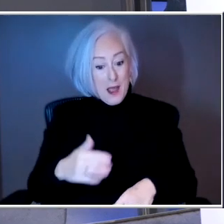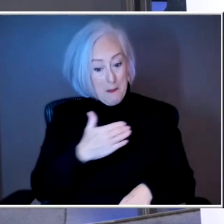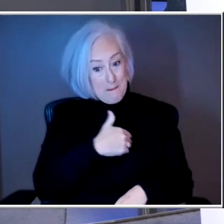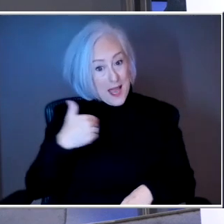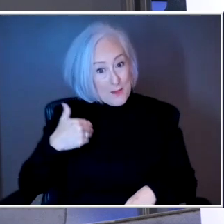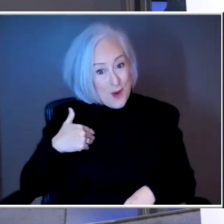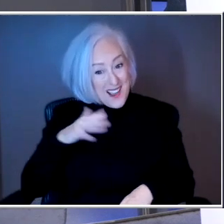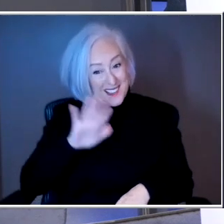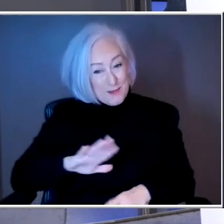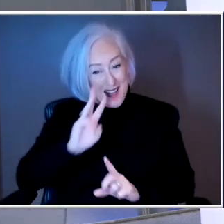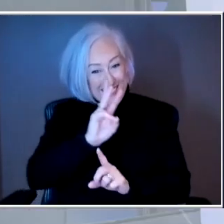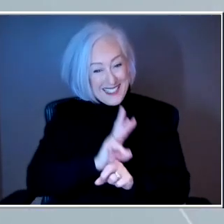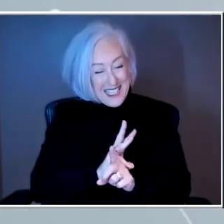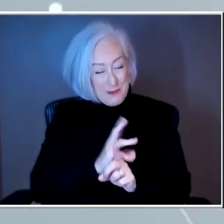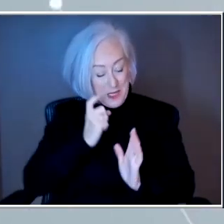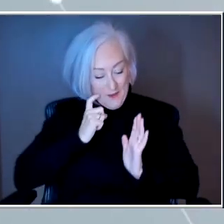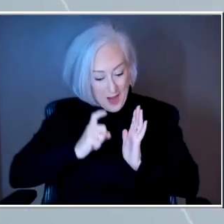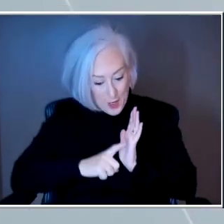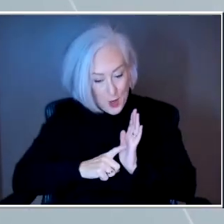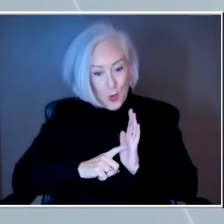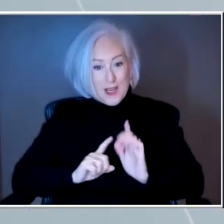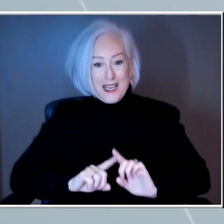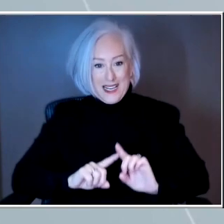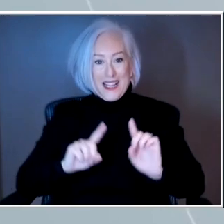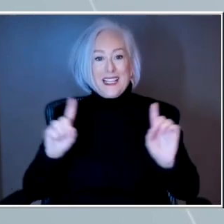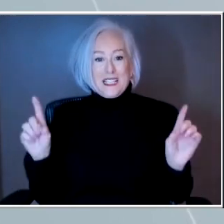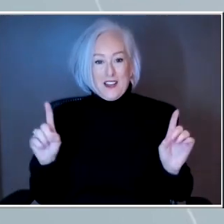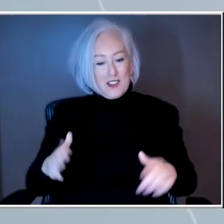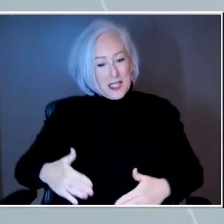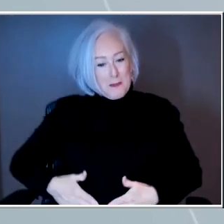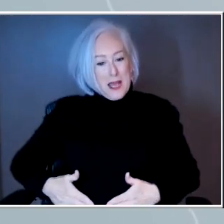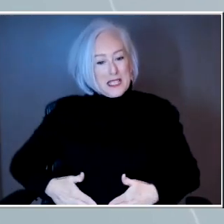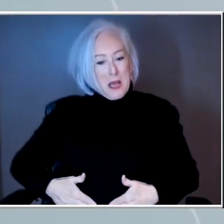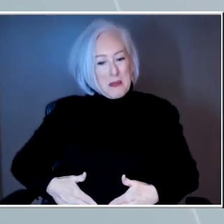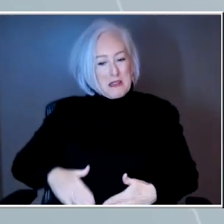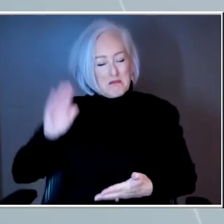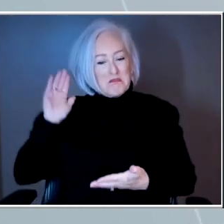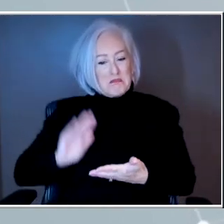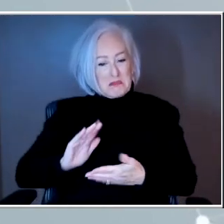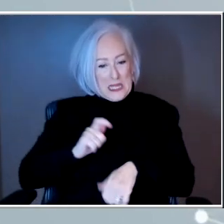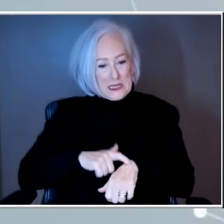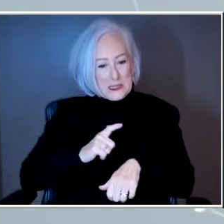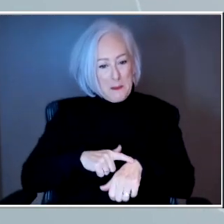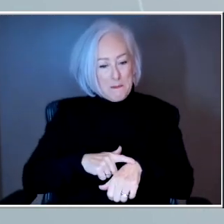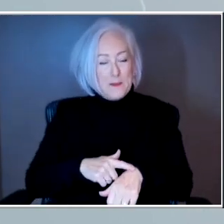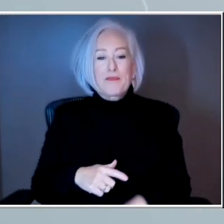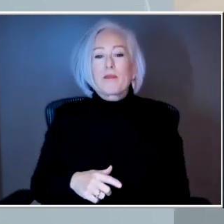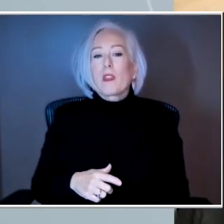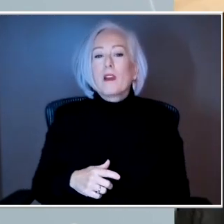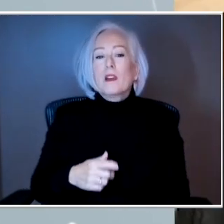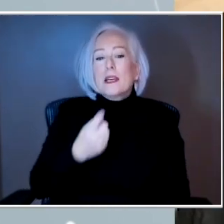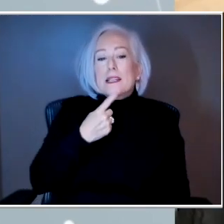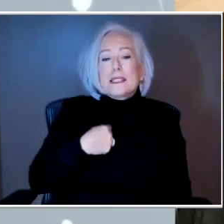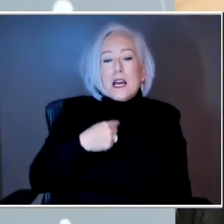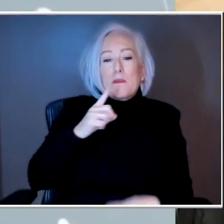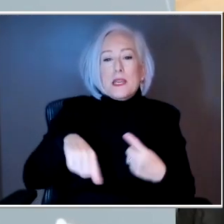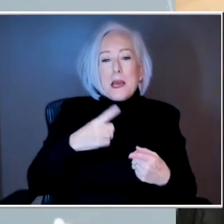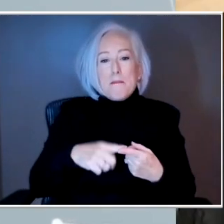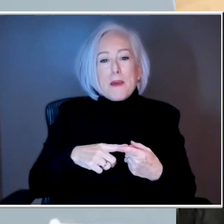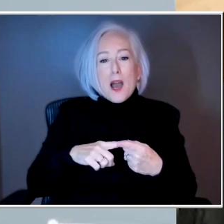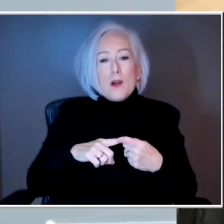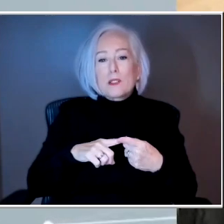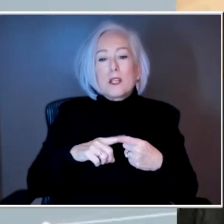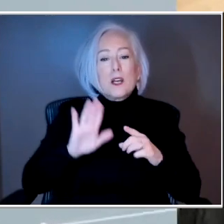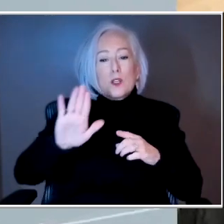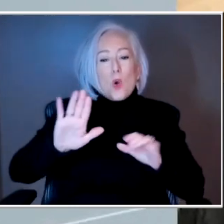new fitness habit. Tell us a little bit about how you got into going to the gym and just pushing yourself to